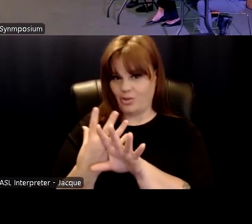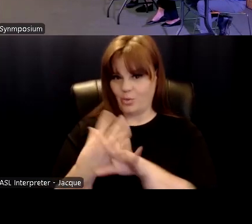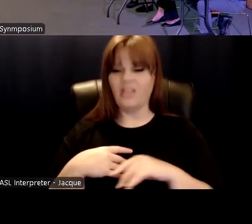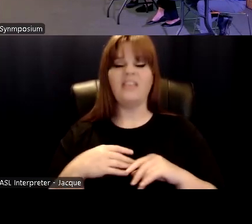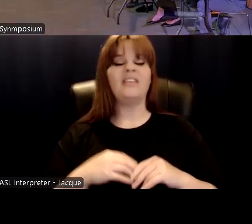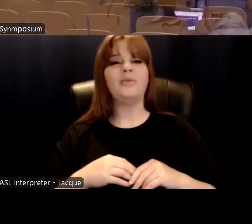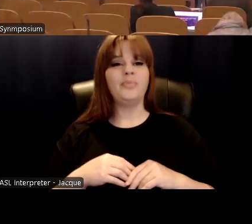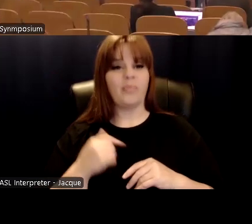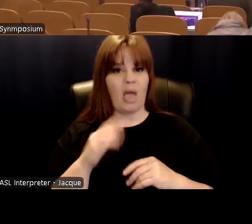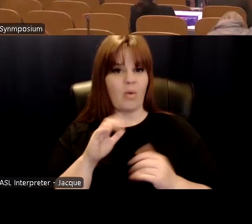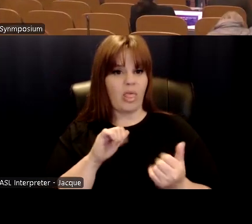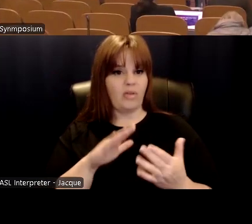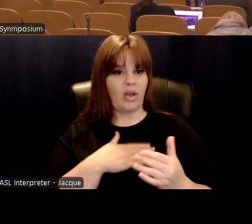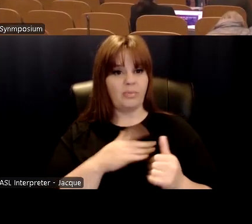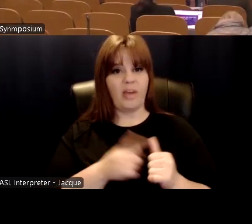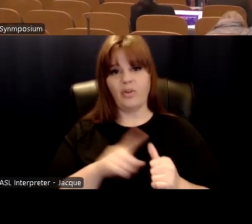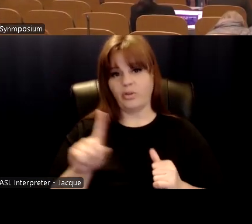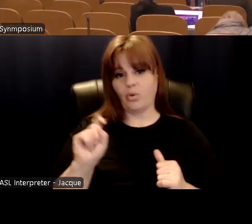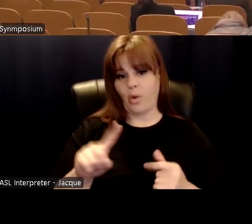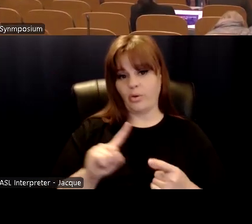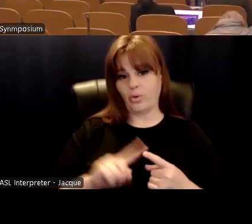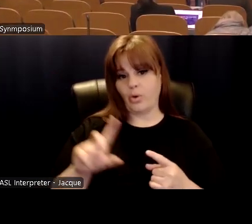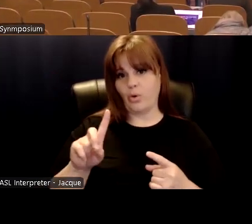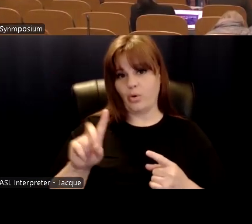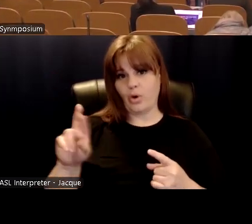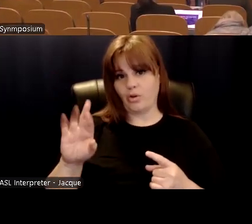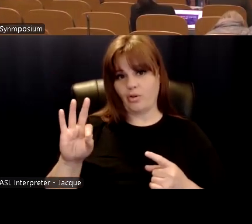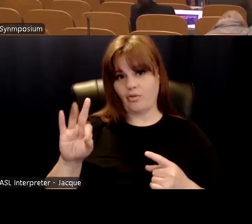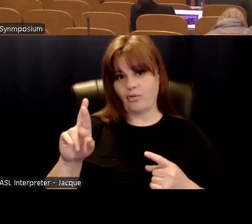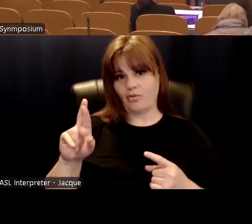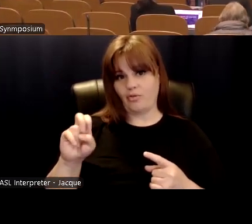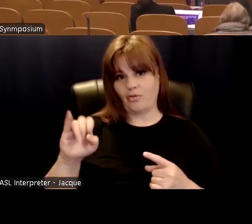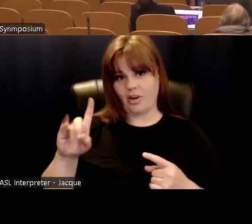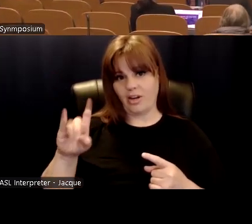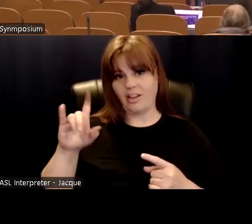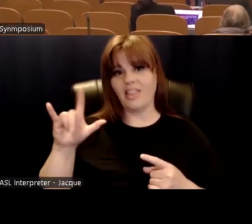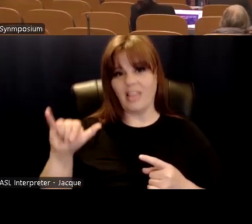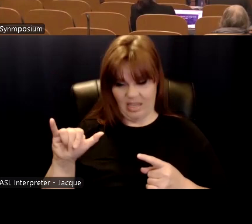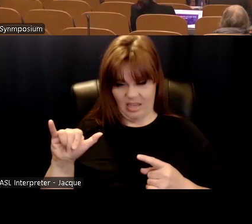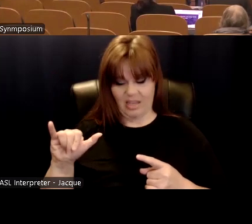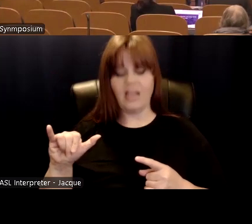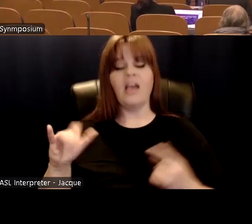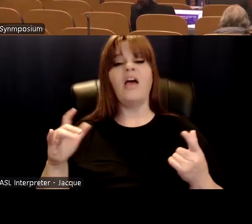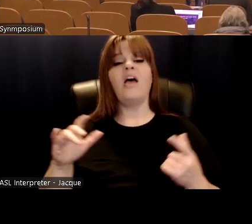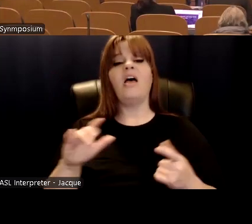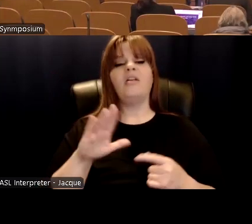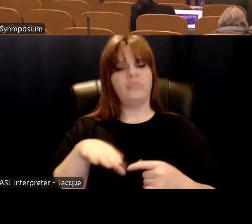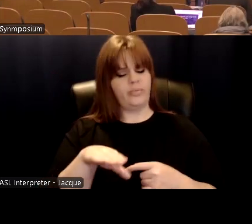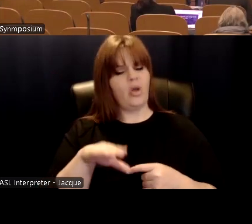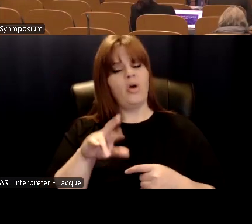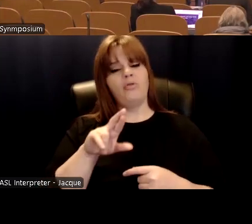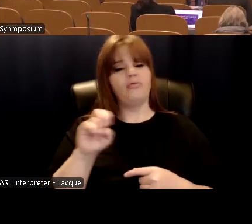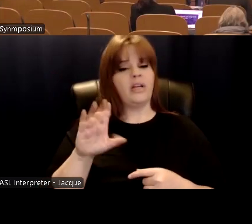So I will address my first question to Dr. Friedli. Dr. Friedli, recover has